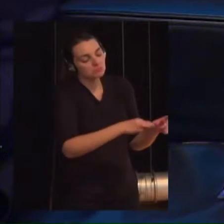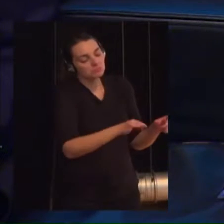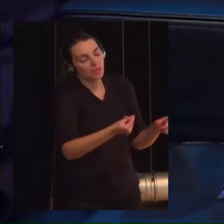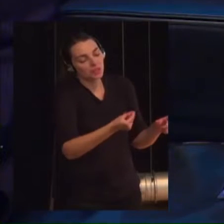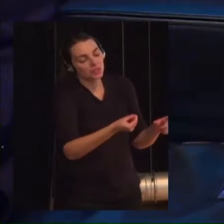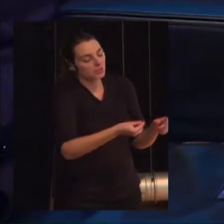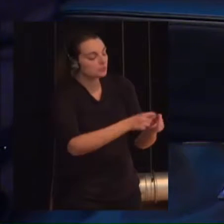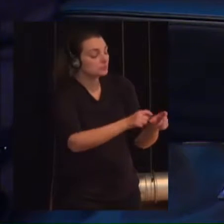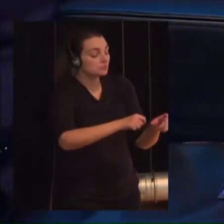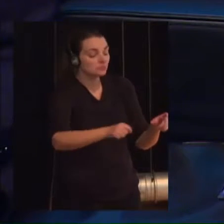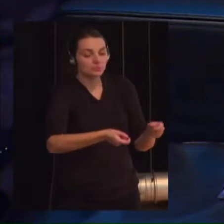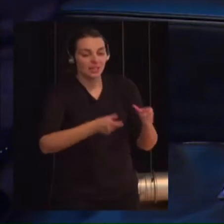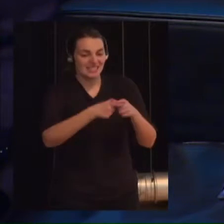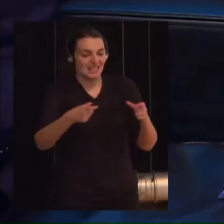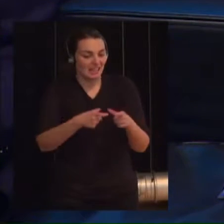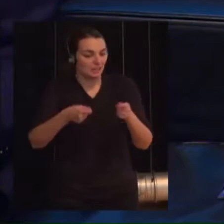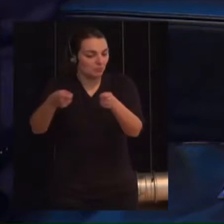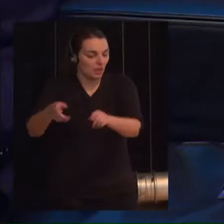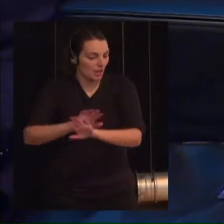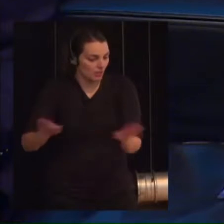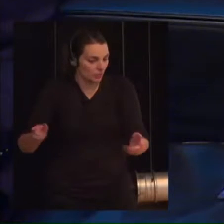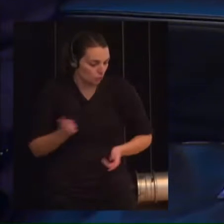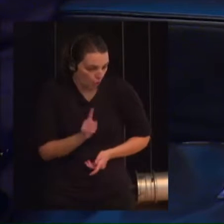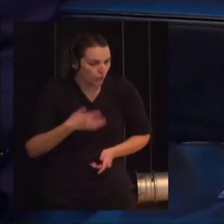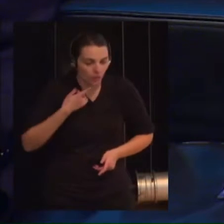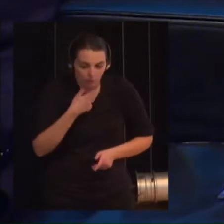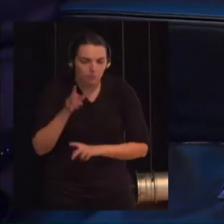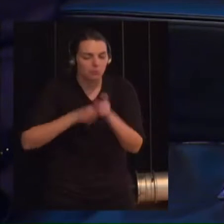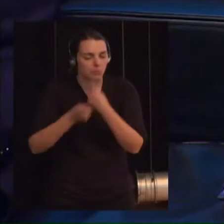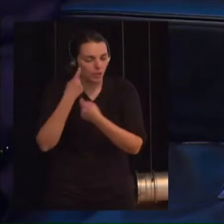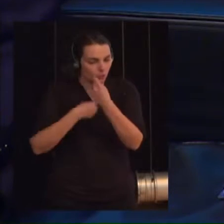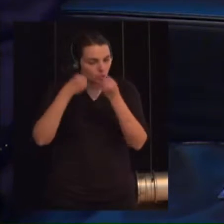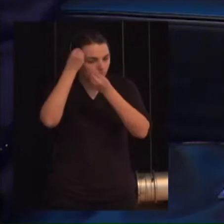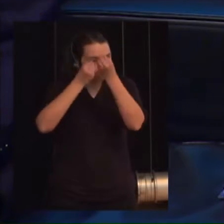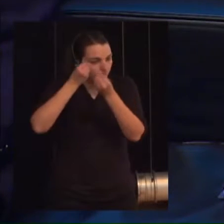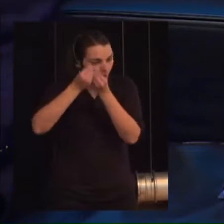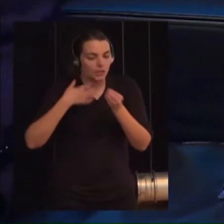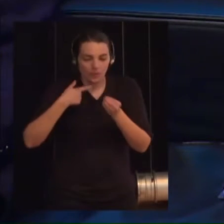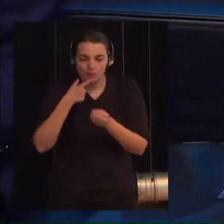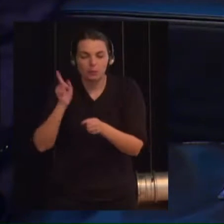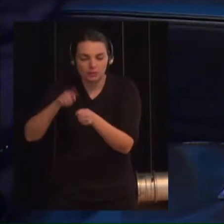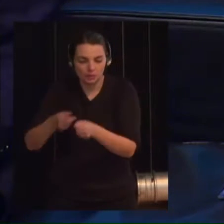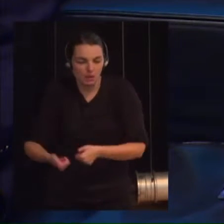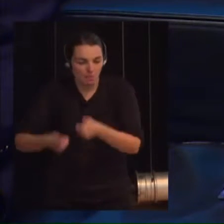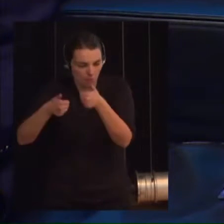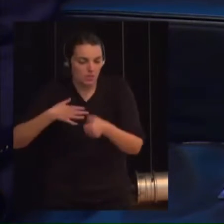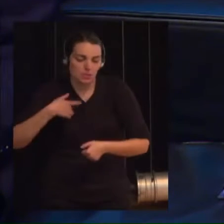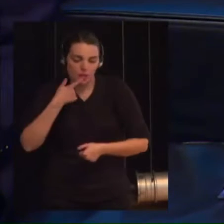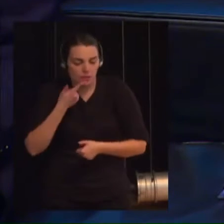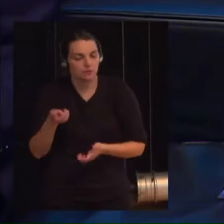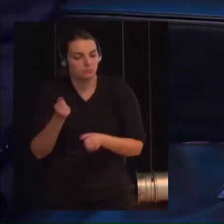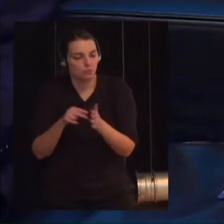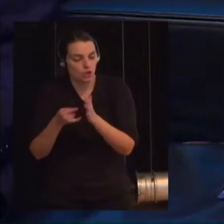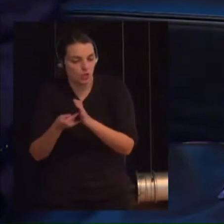sort of giving while living and being much more hands-on involved in strategic philanthropy, as we call it, which makes this a very much more interesting time